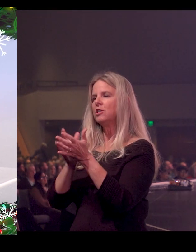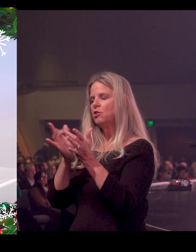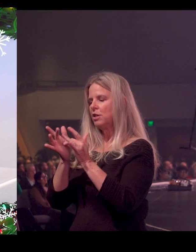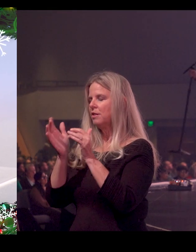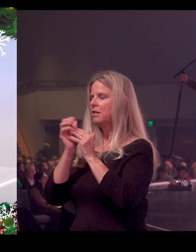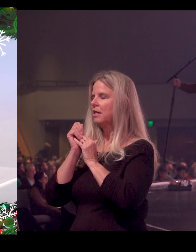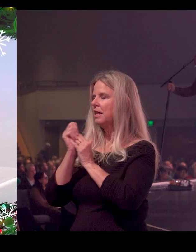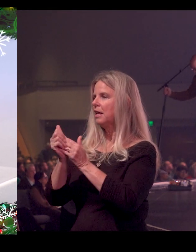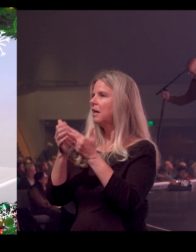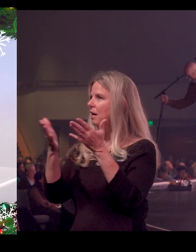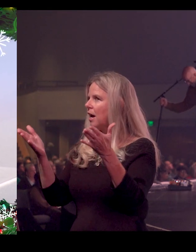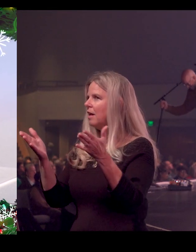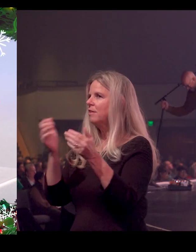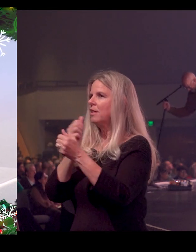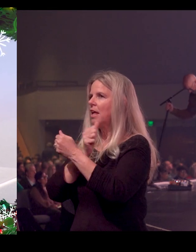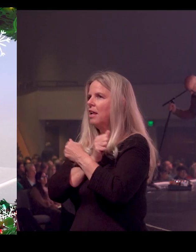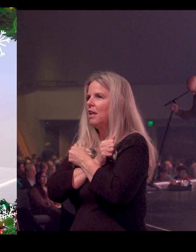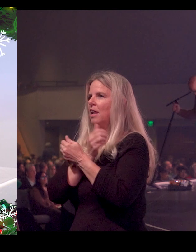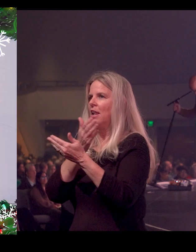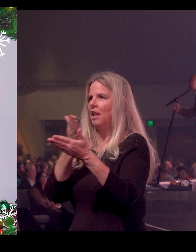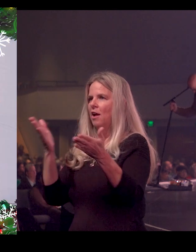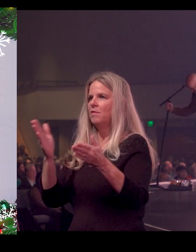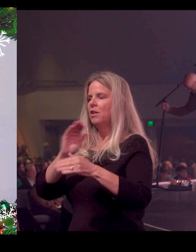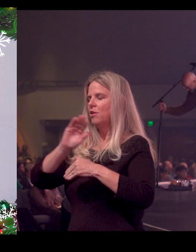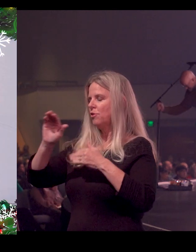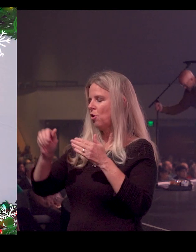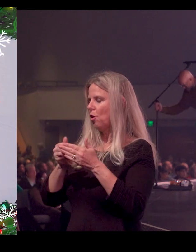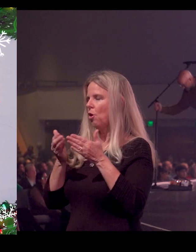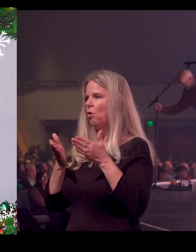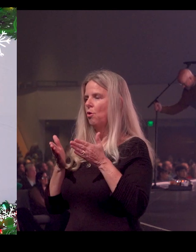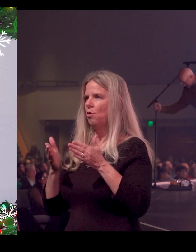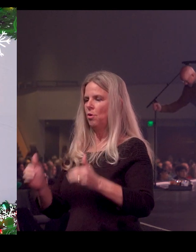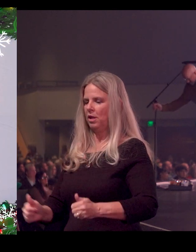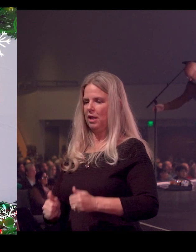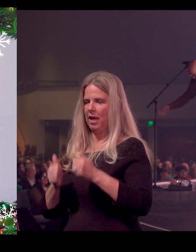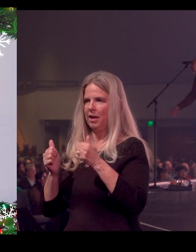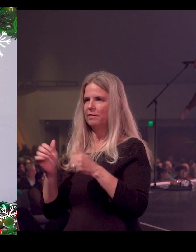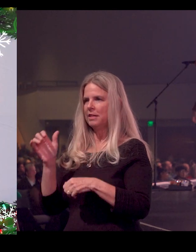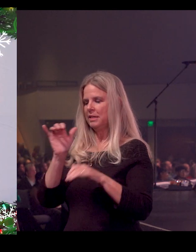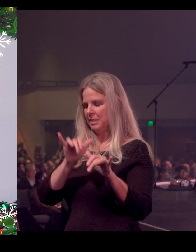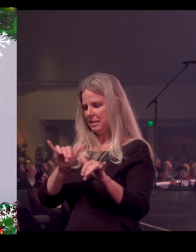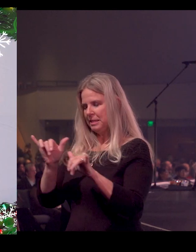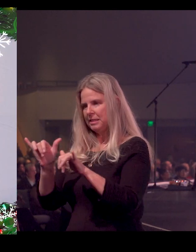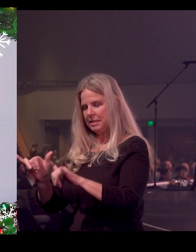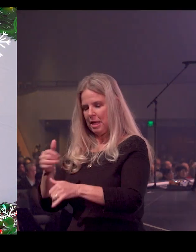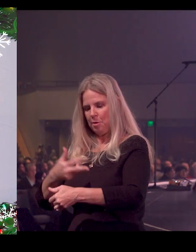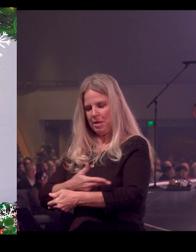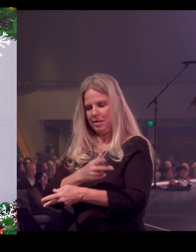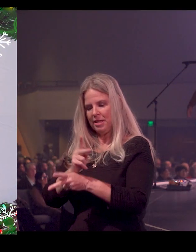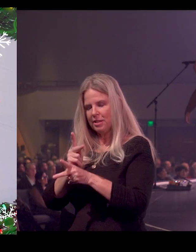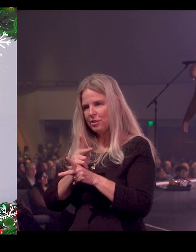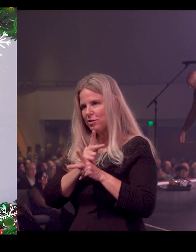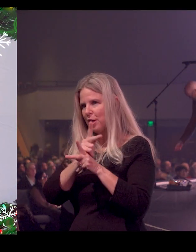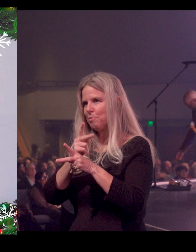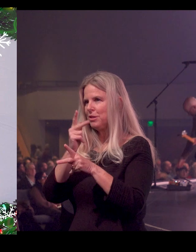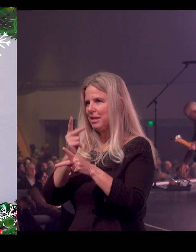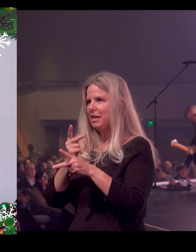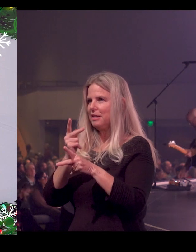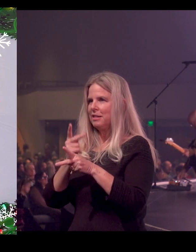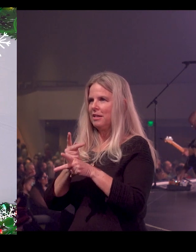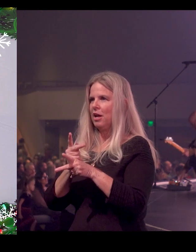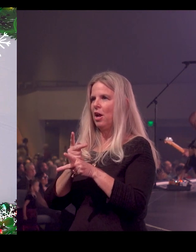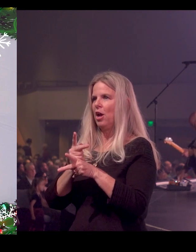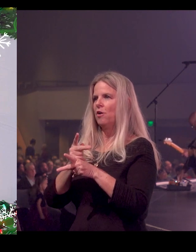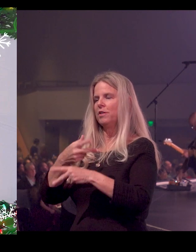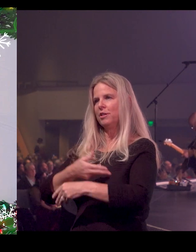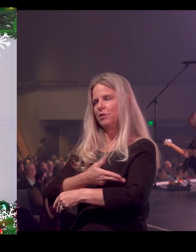and cares for their sheep. Think about that. Jesus loves you and cares for you. And there we